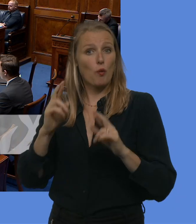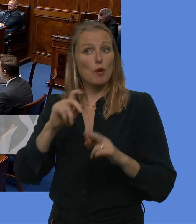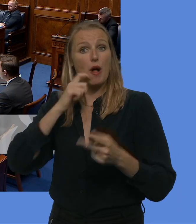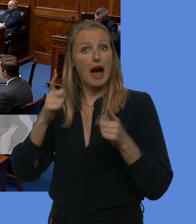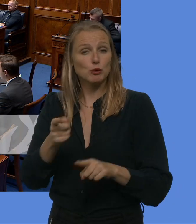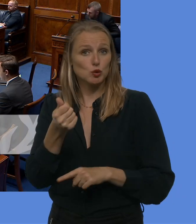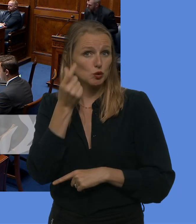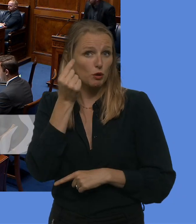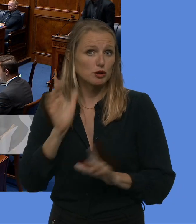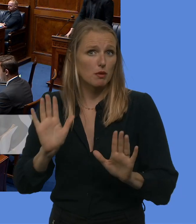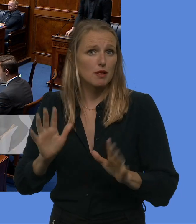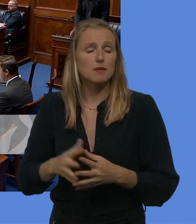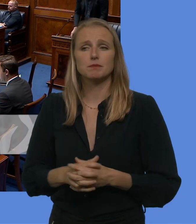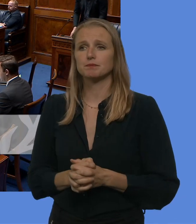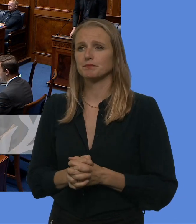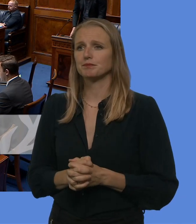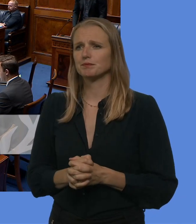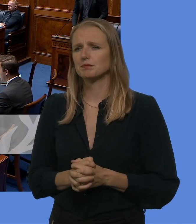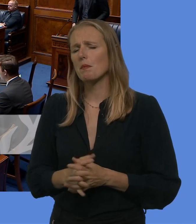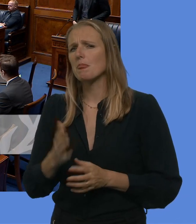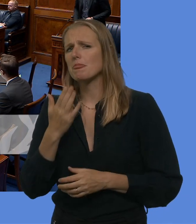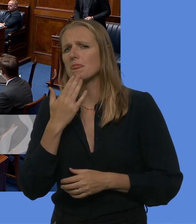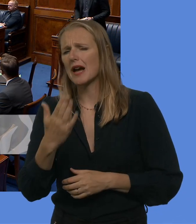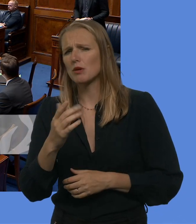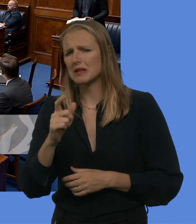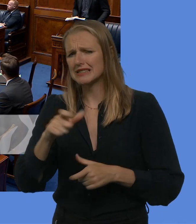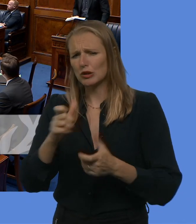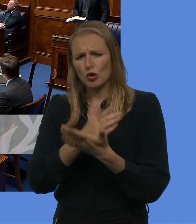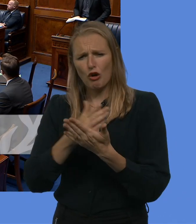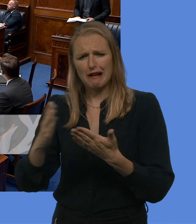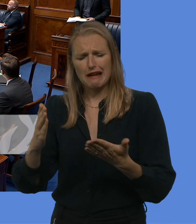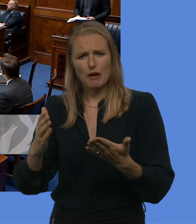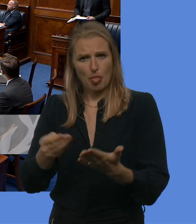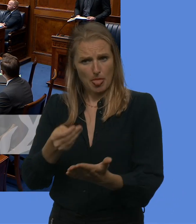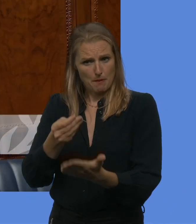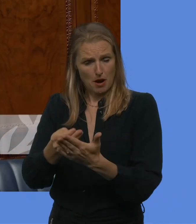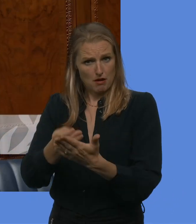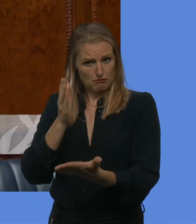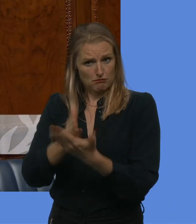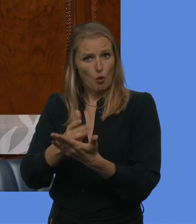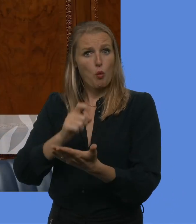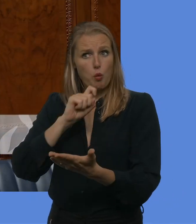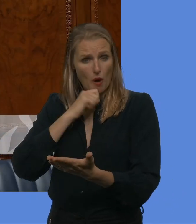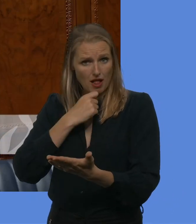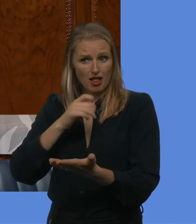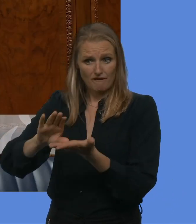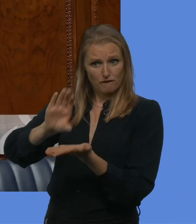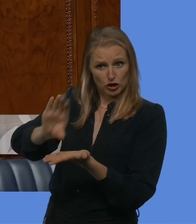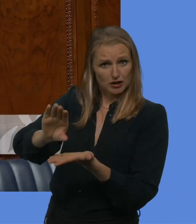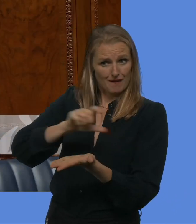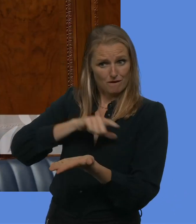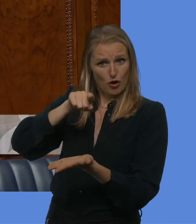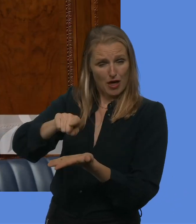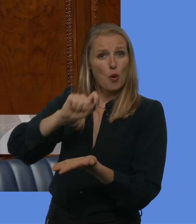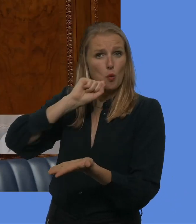Mr Carroll. Minister, for the answer, I'm still unclear though when or if the money will be released at all. I think you need a clear answer for the lowest